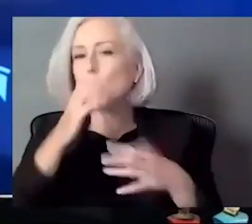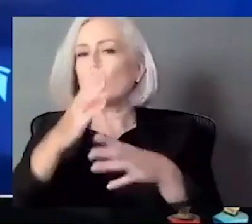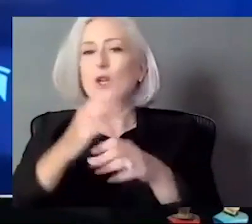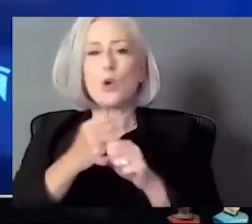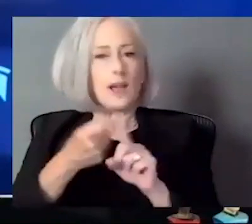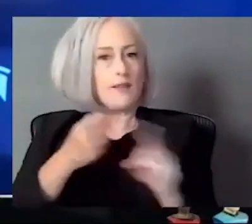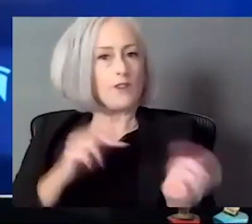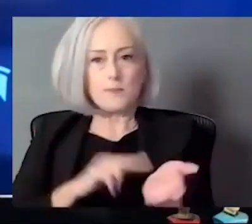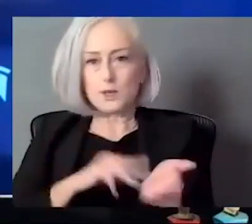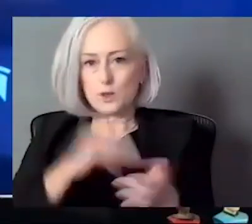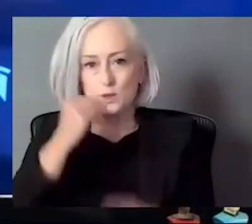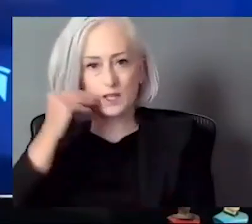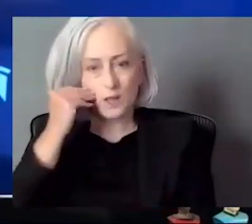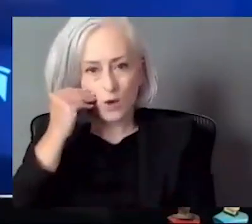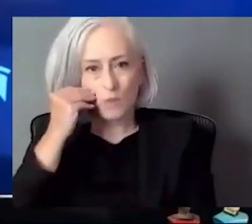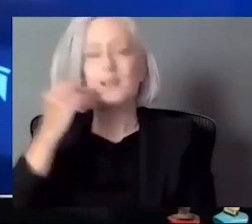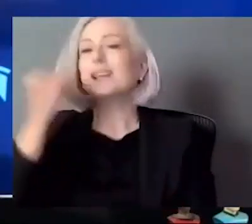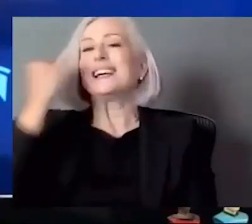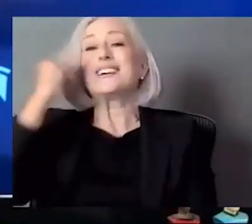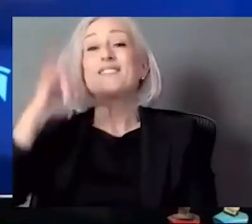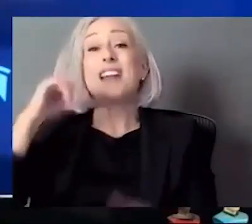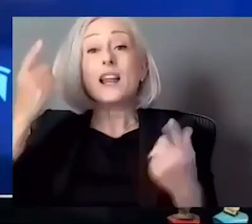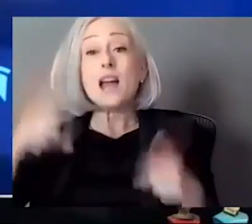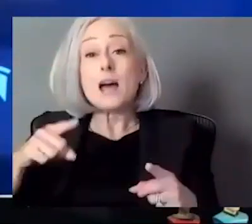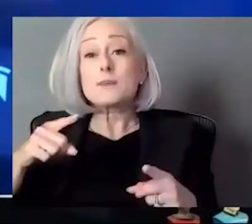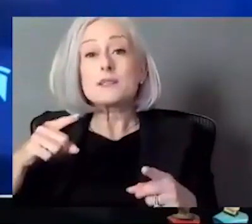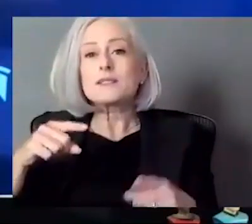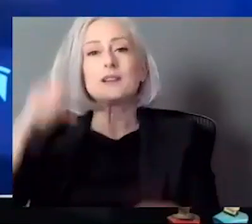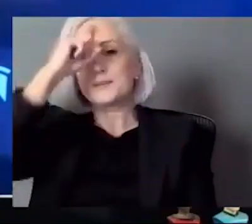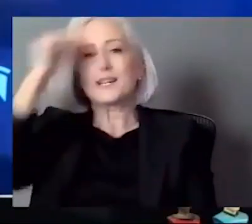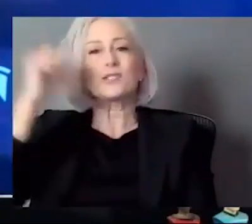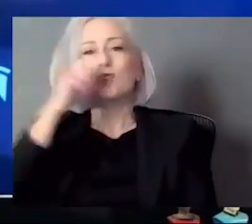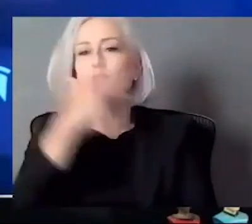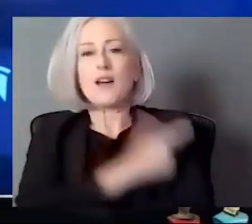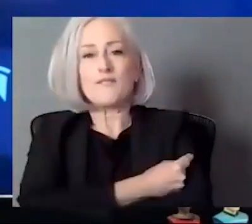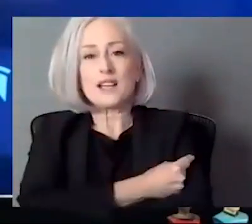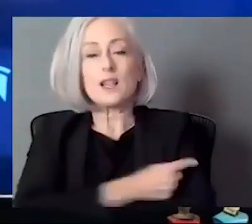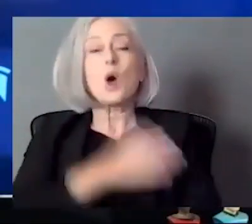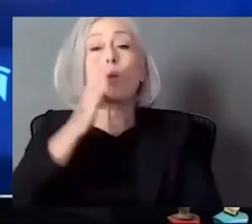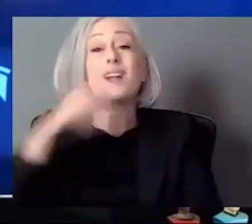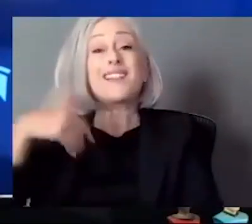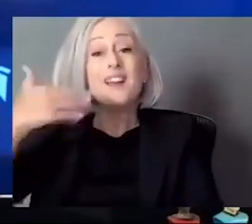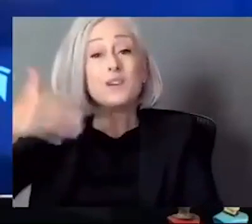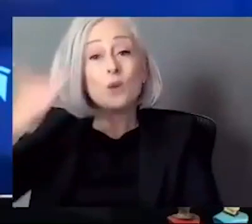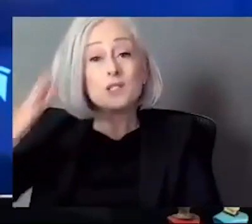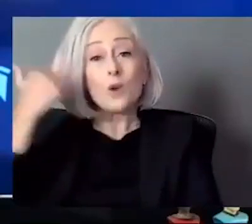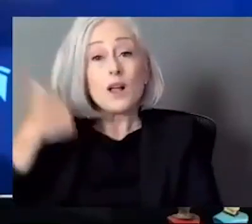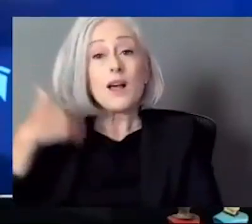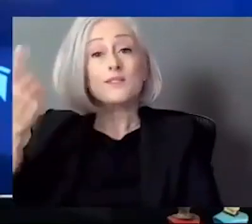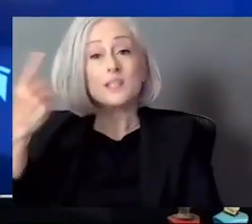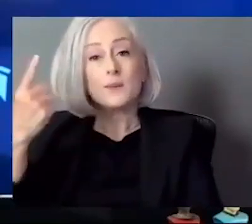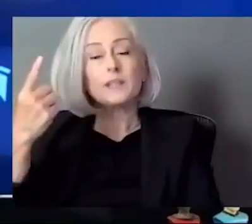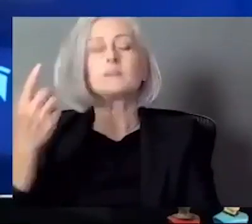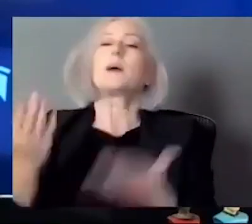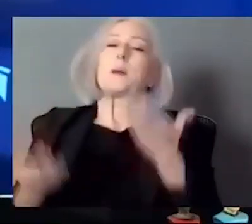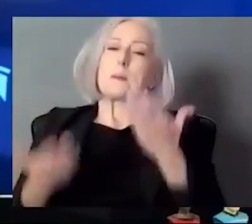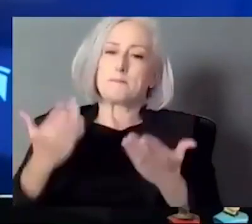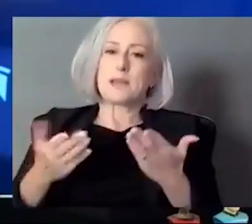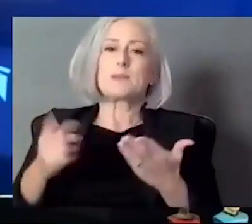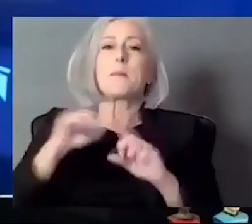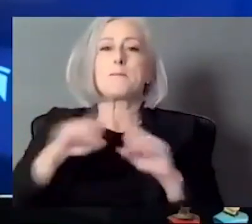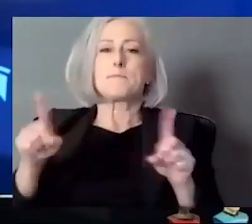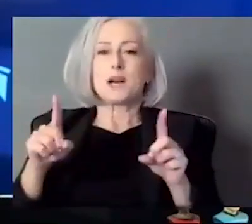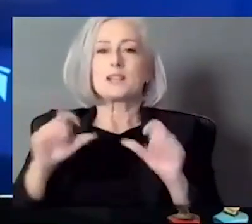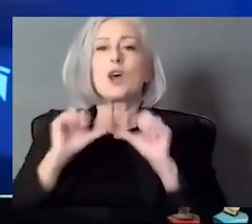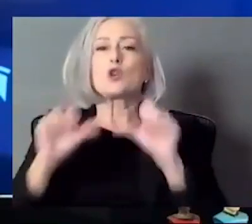they've not been vaccinated. We'll occasionally get somebody who's been in there who's been vaccinated, but they have a lot of chronic health problems. They probably didn't have a good immune response,